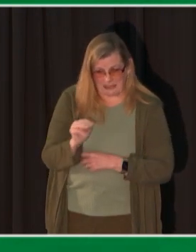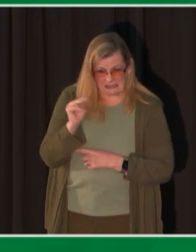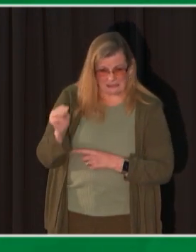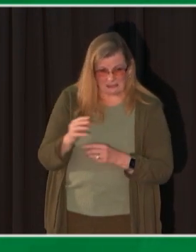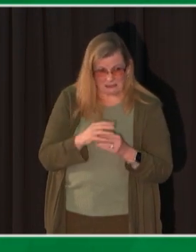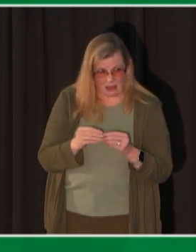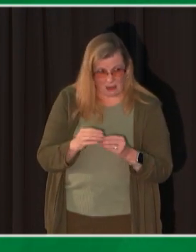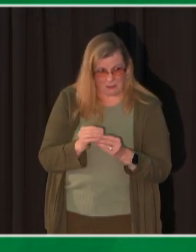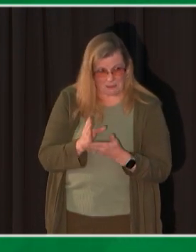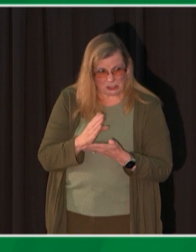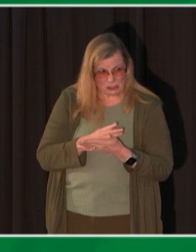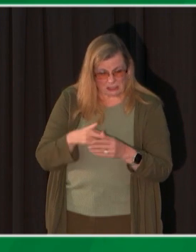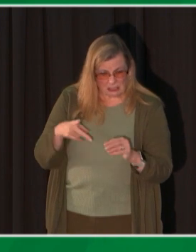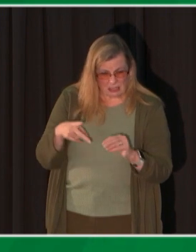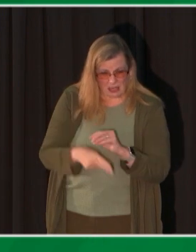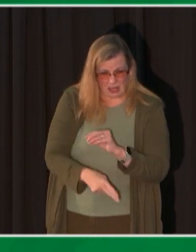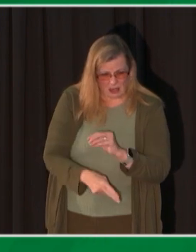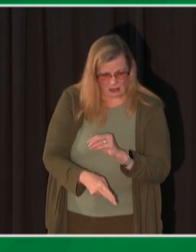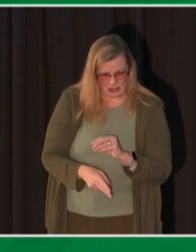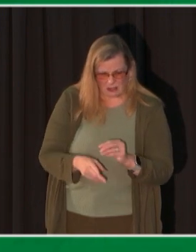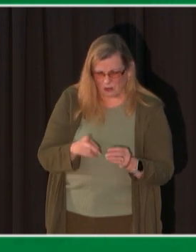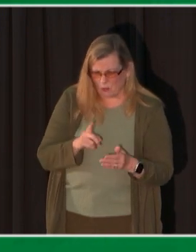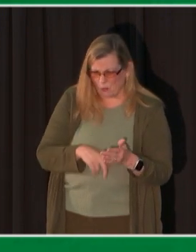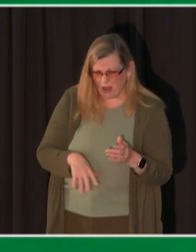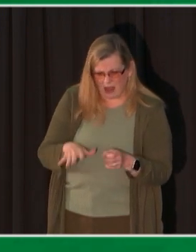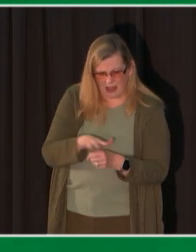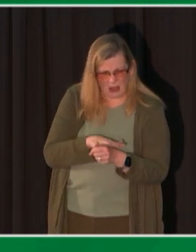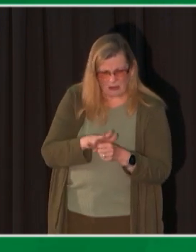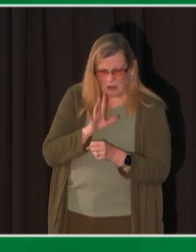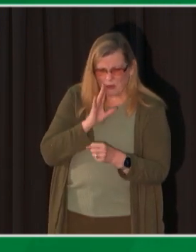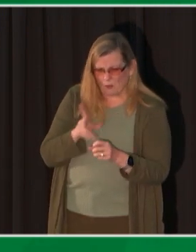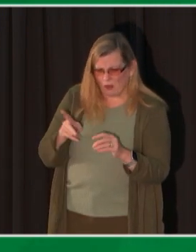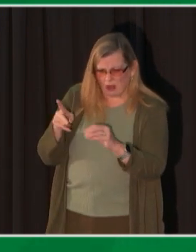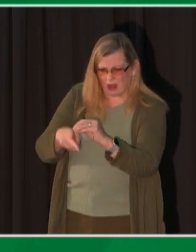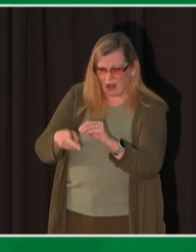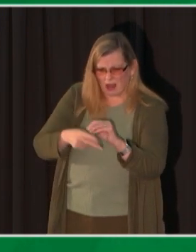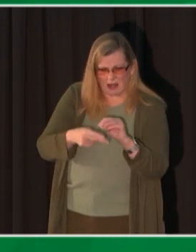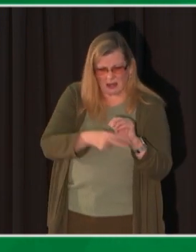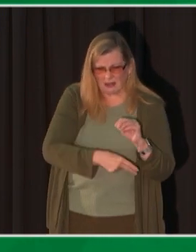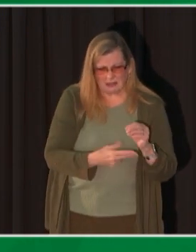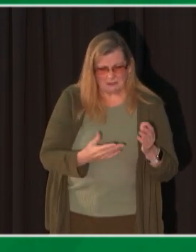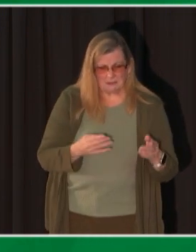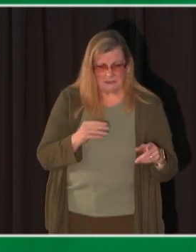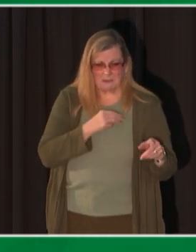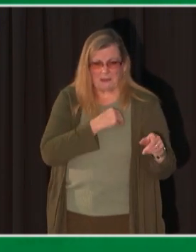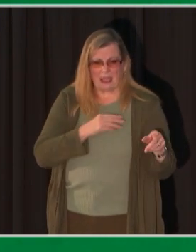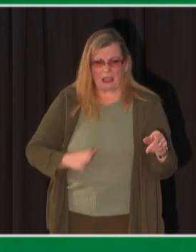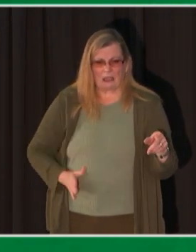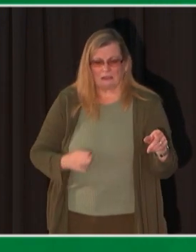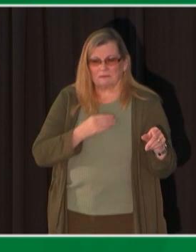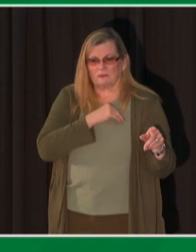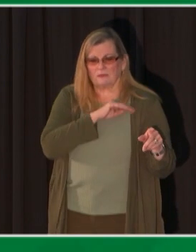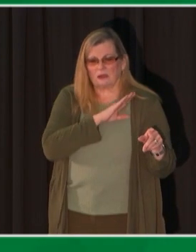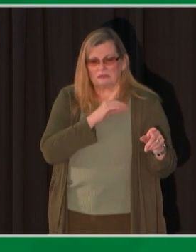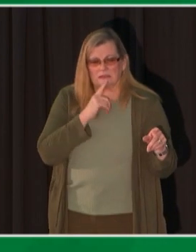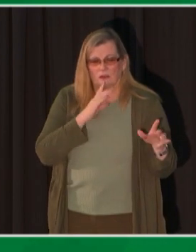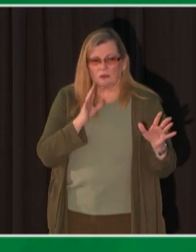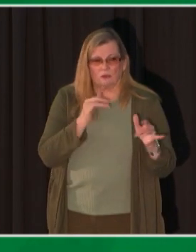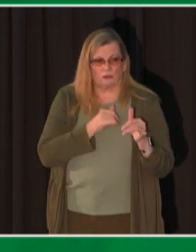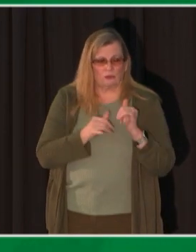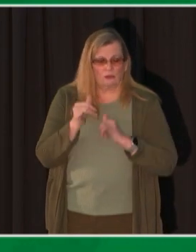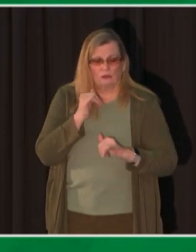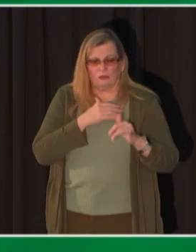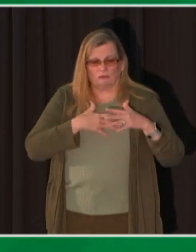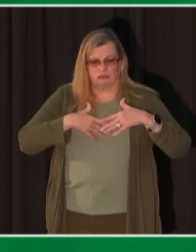areas you're thinking about making cuts to? We are knee deep in that. I'm sure you can imagine that